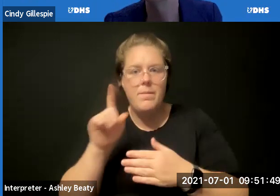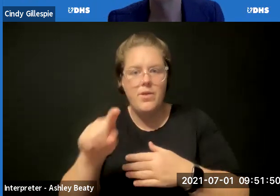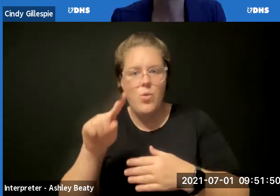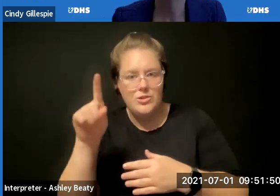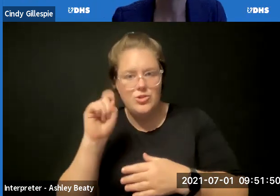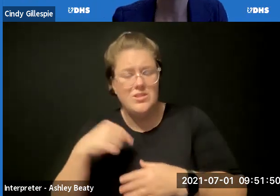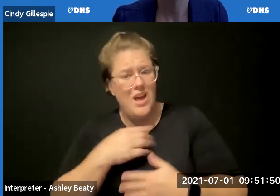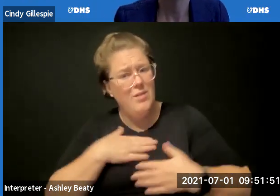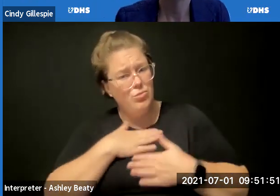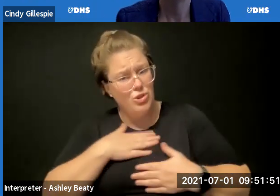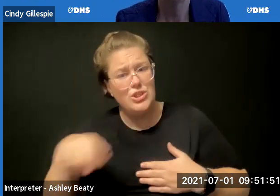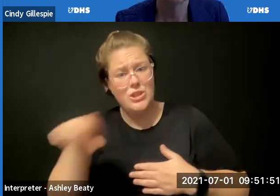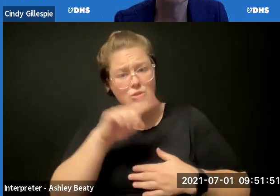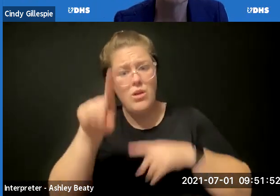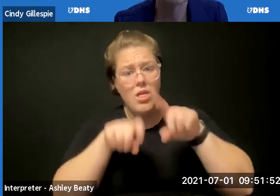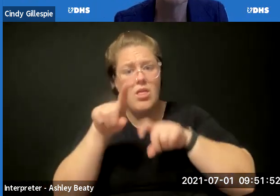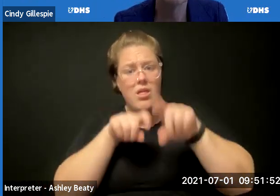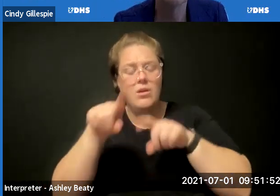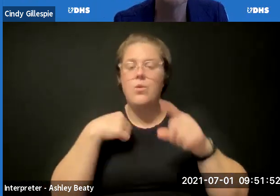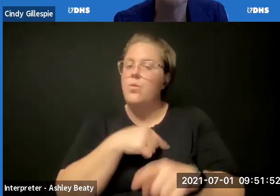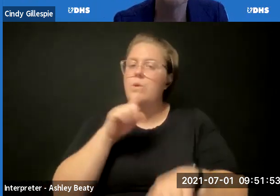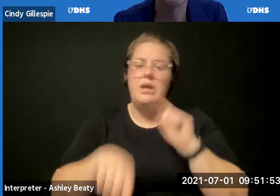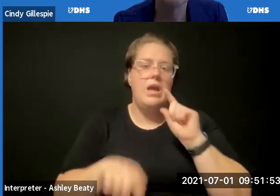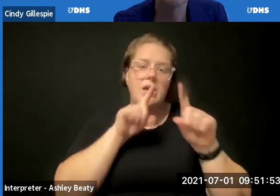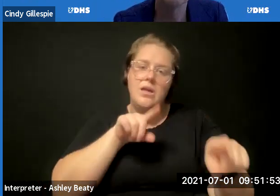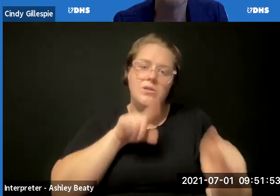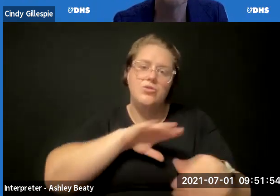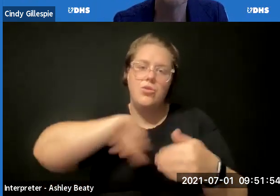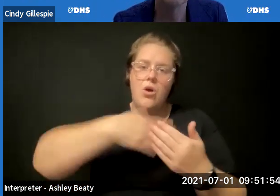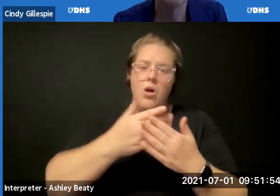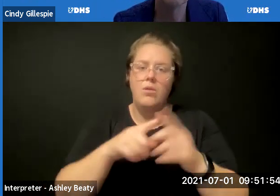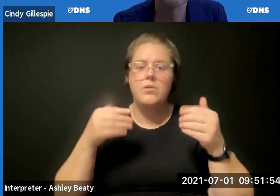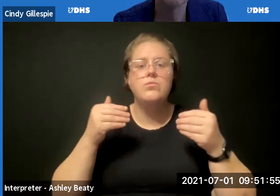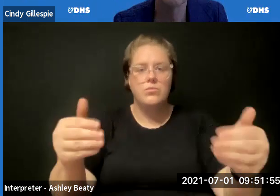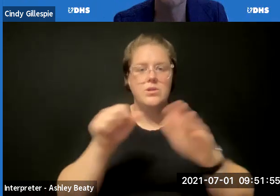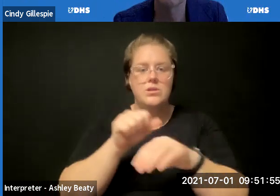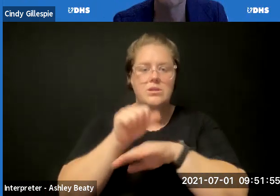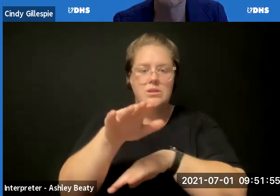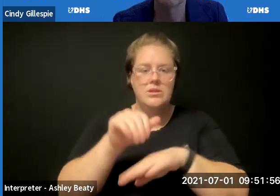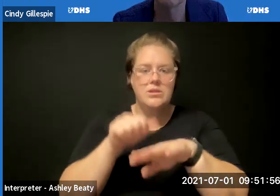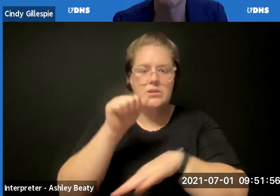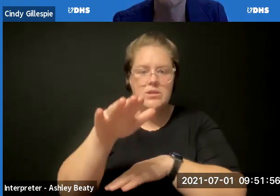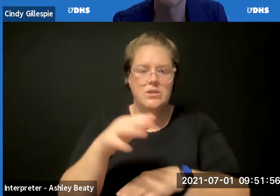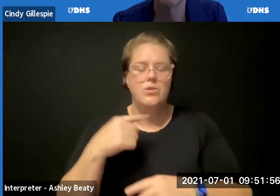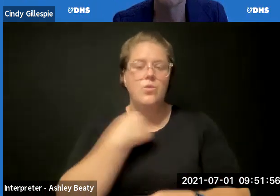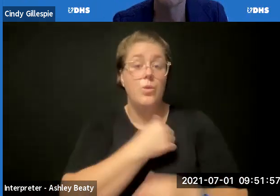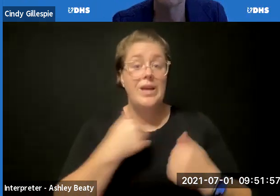sending us those questions. We won't be able to address all of them, but feel free to keep sending those. I know we've got